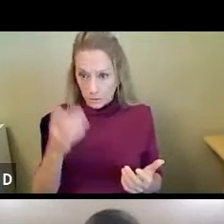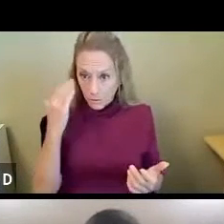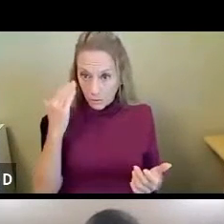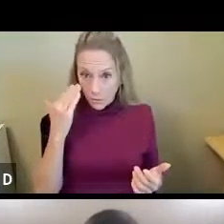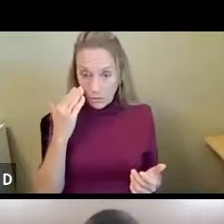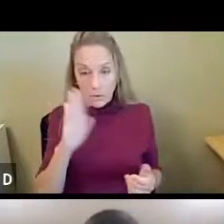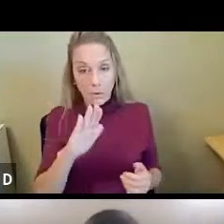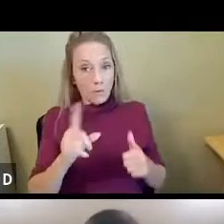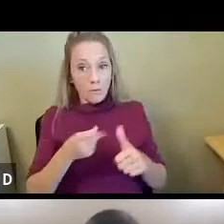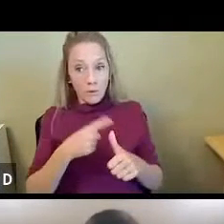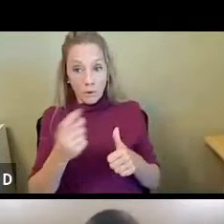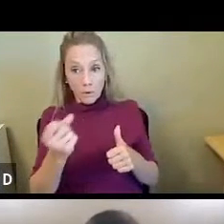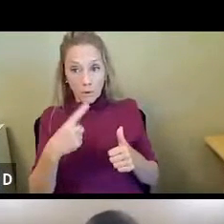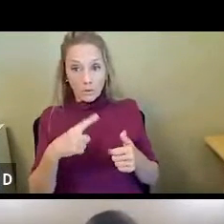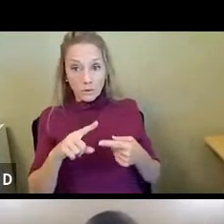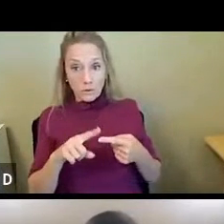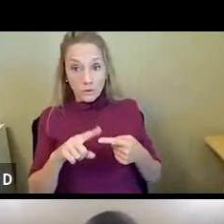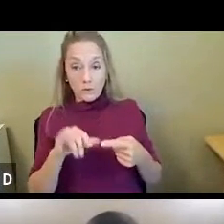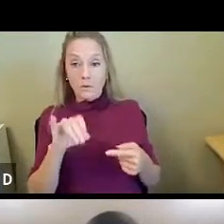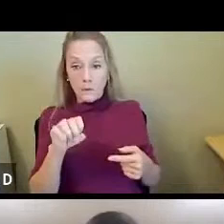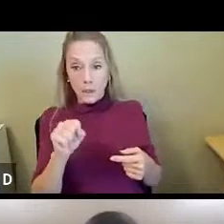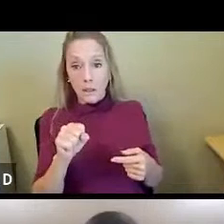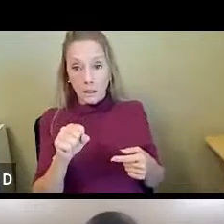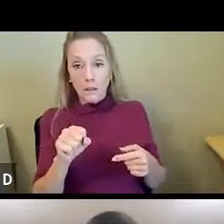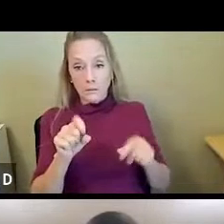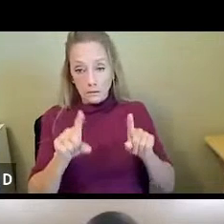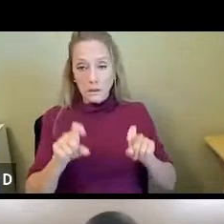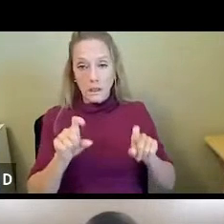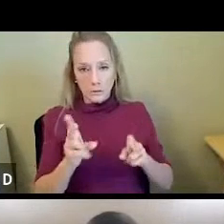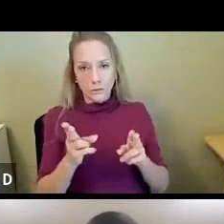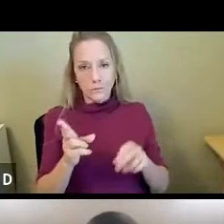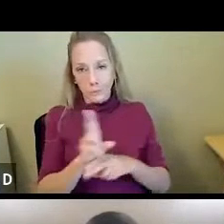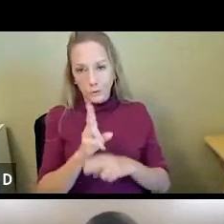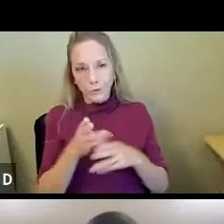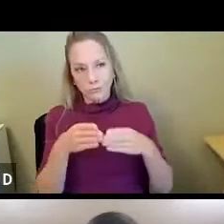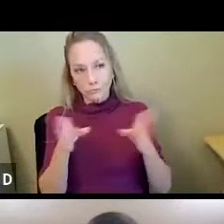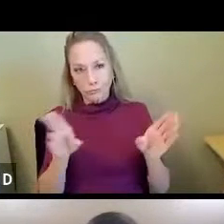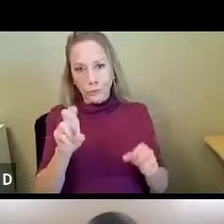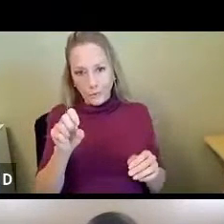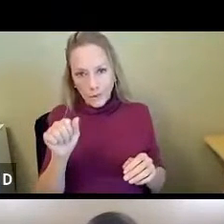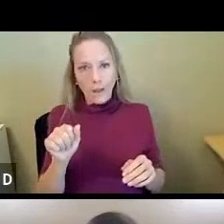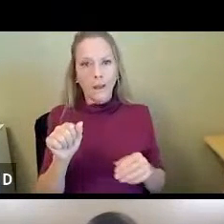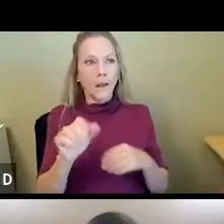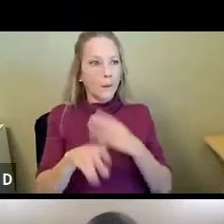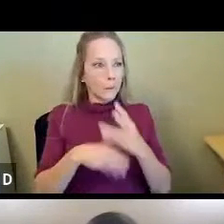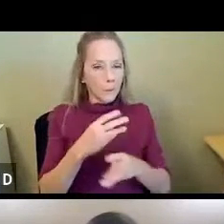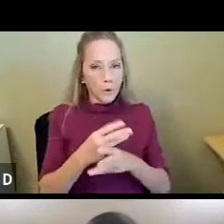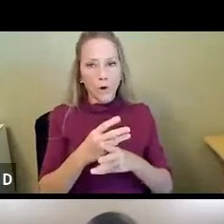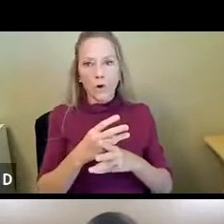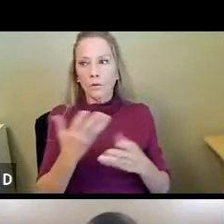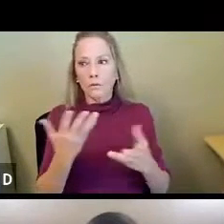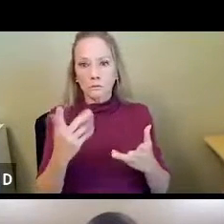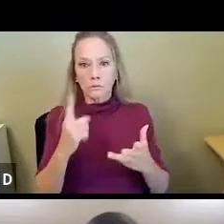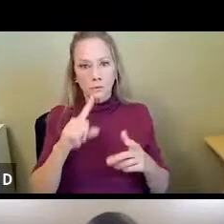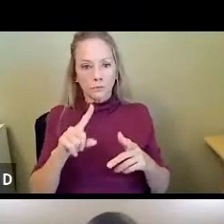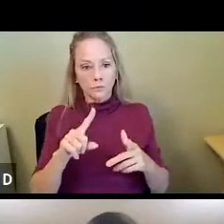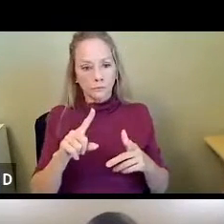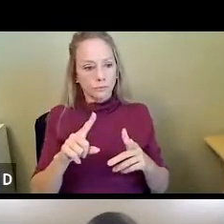So for your first question, yes, this is a test that's being used nationwide and around the world to detect